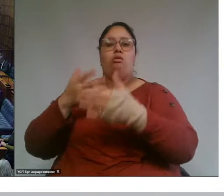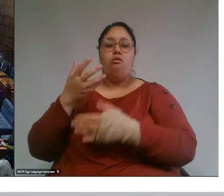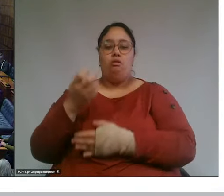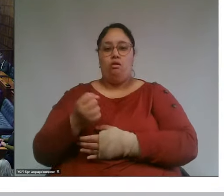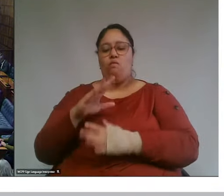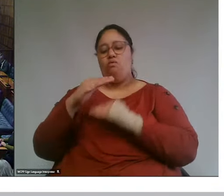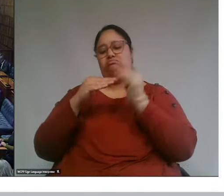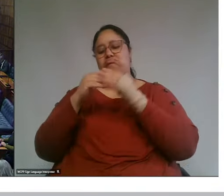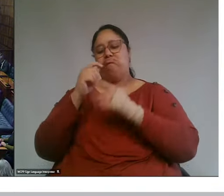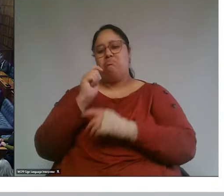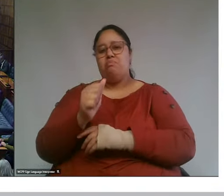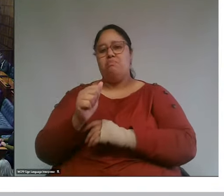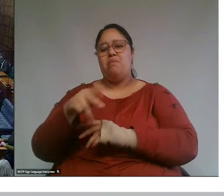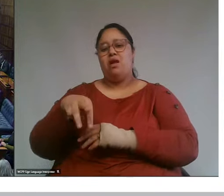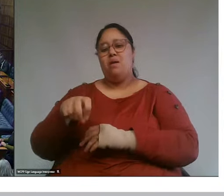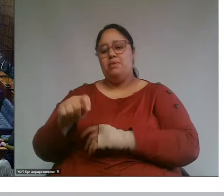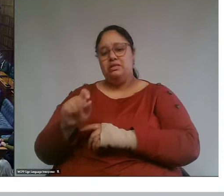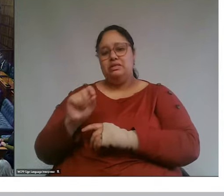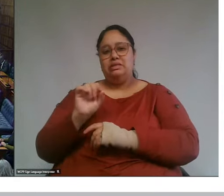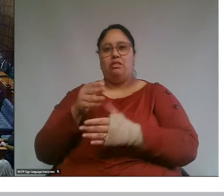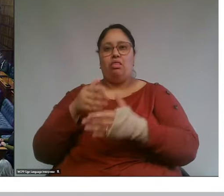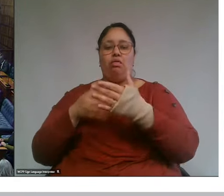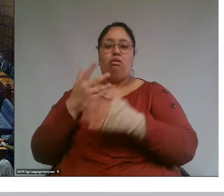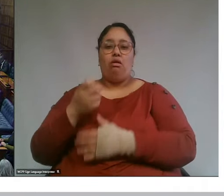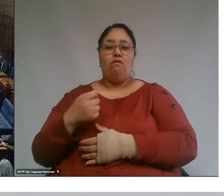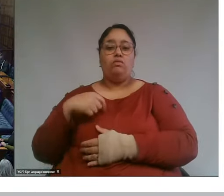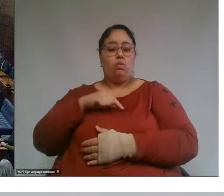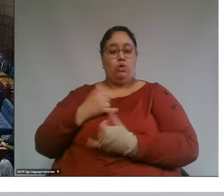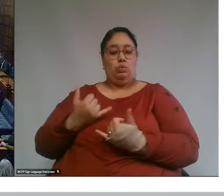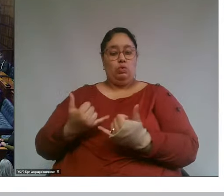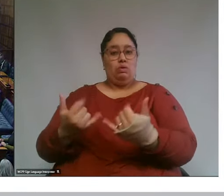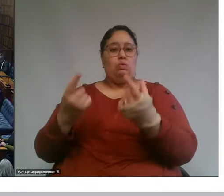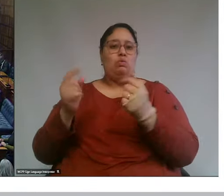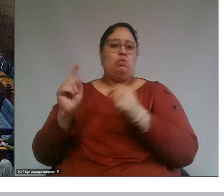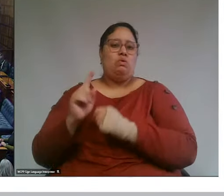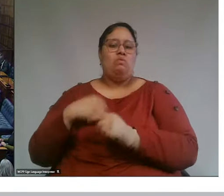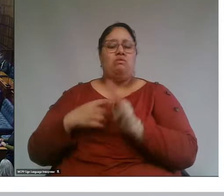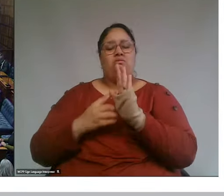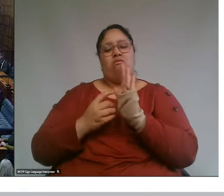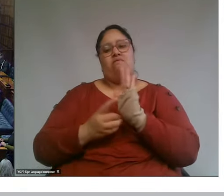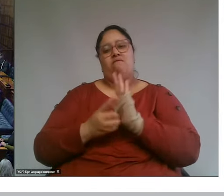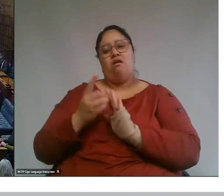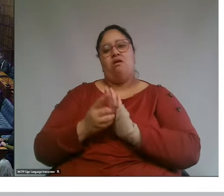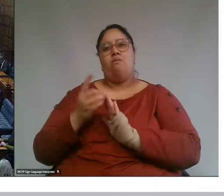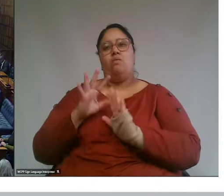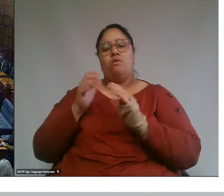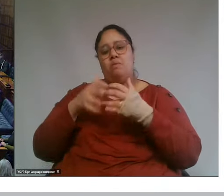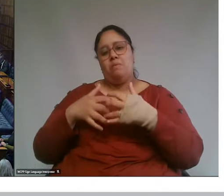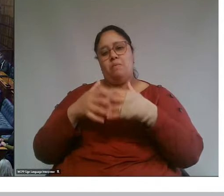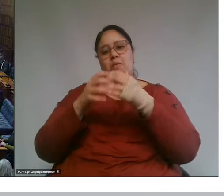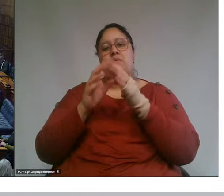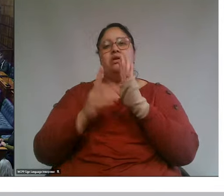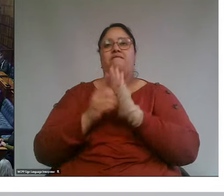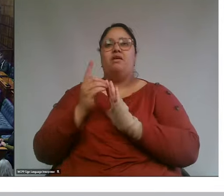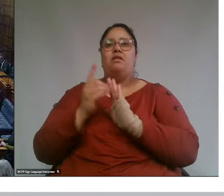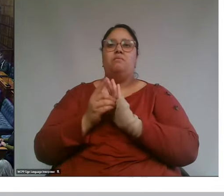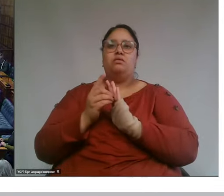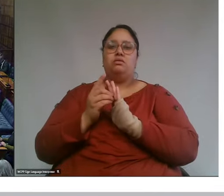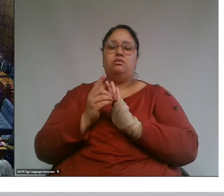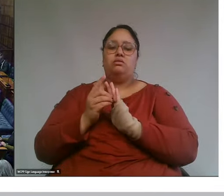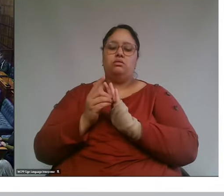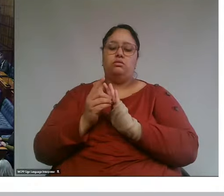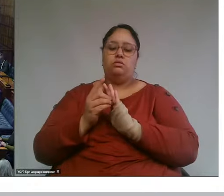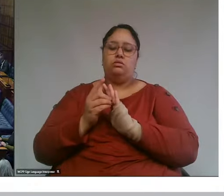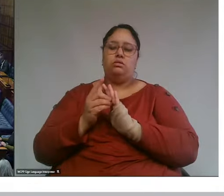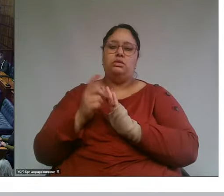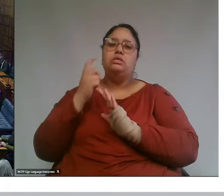construction permitting and so now what we're doing is we've developed a um we're creating a development permitting